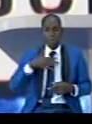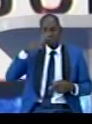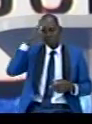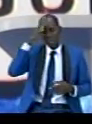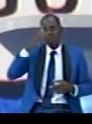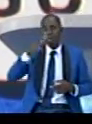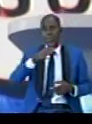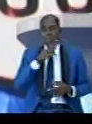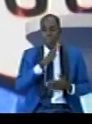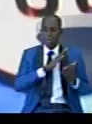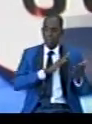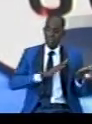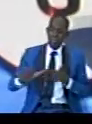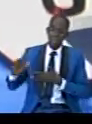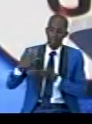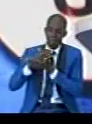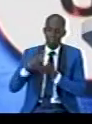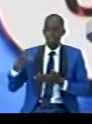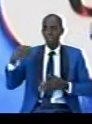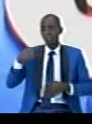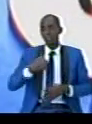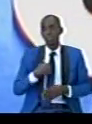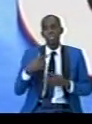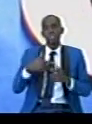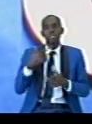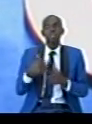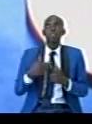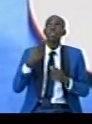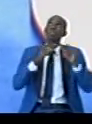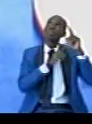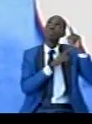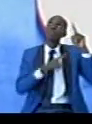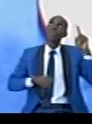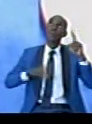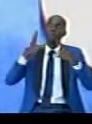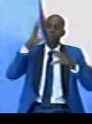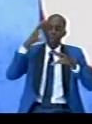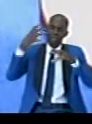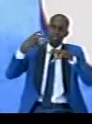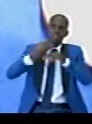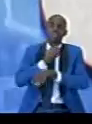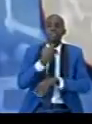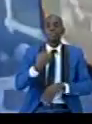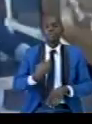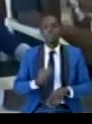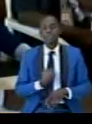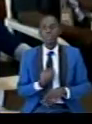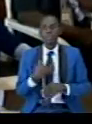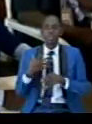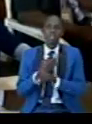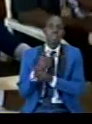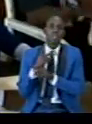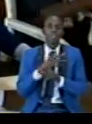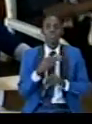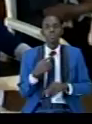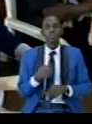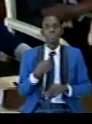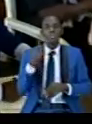forsake me, then the Lord will take me up. Look at Isaiah